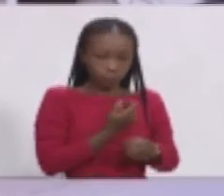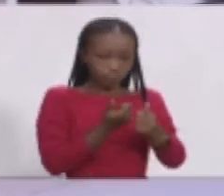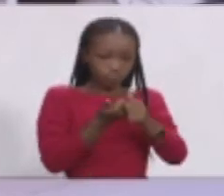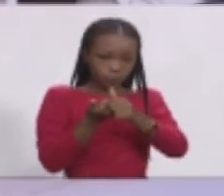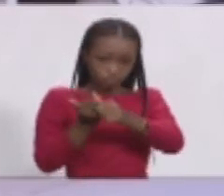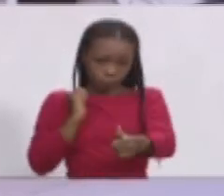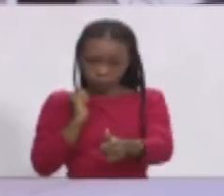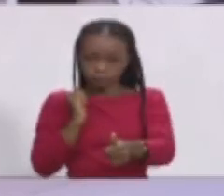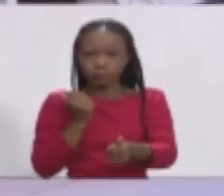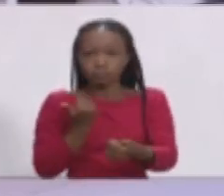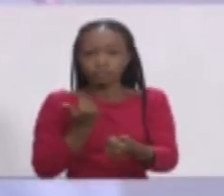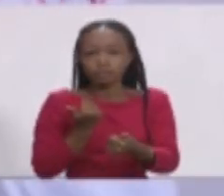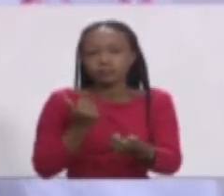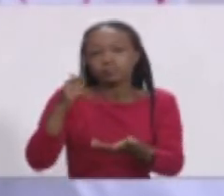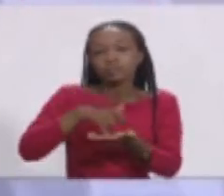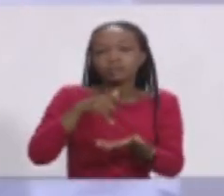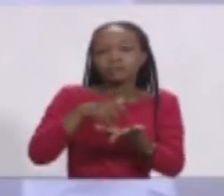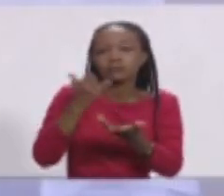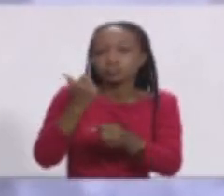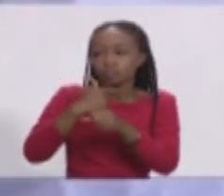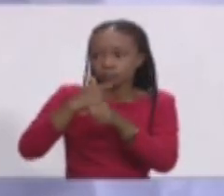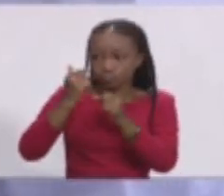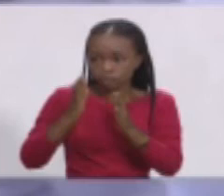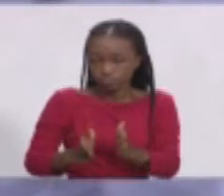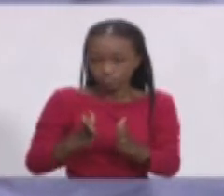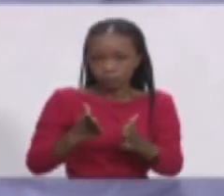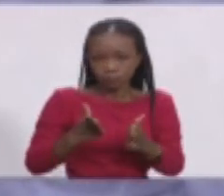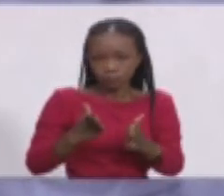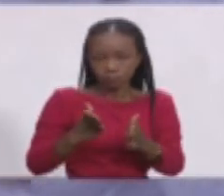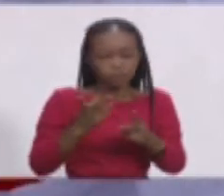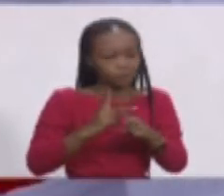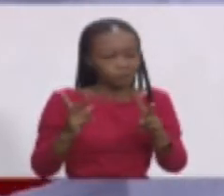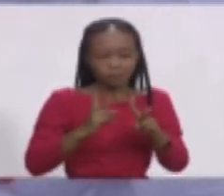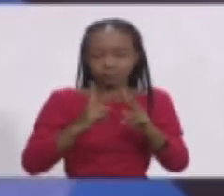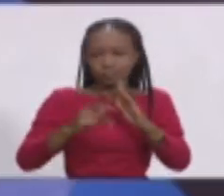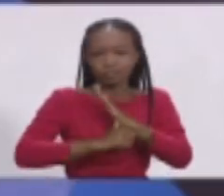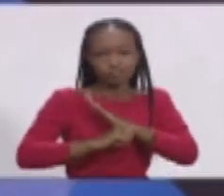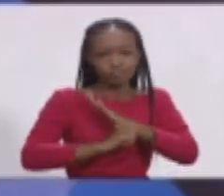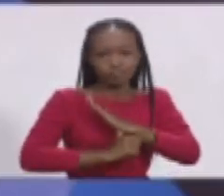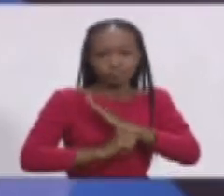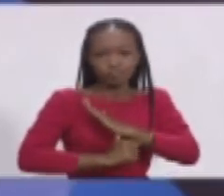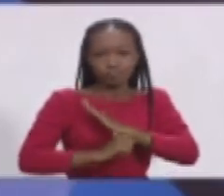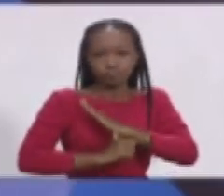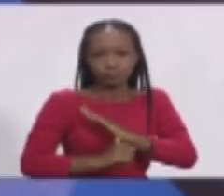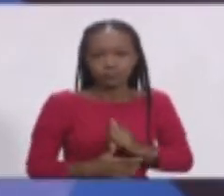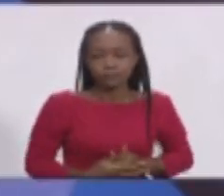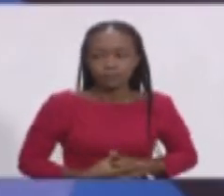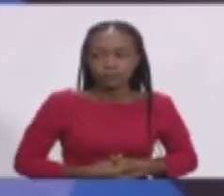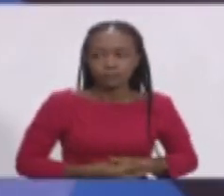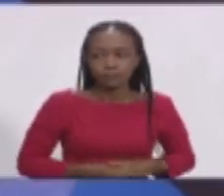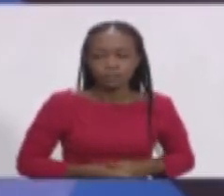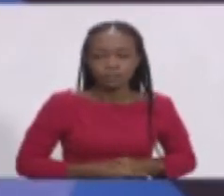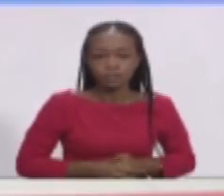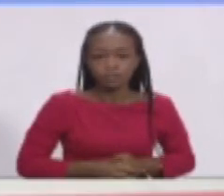the family, friends and the co-workers is one of the biggest hurdles. Reporting for Ebro TV, I'm Jeff